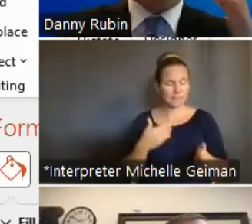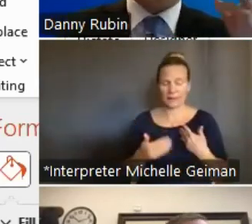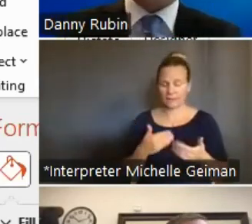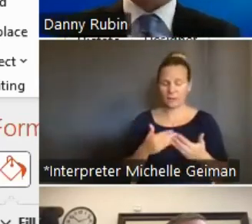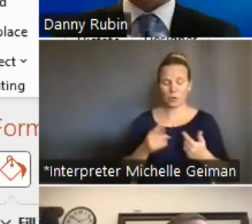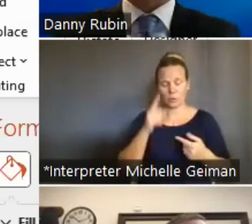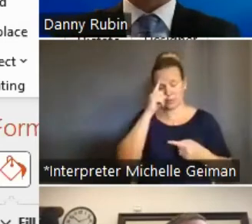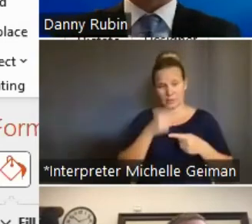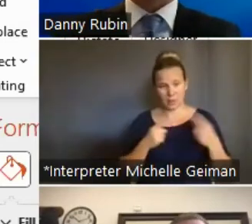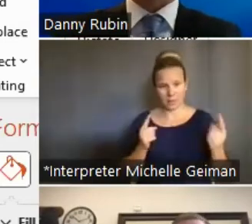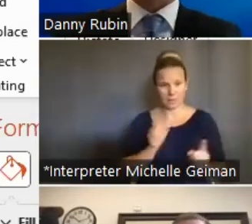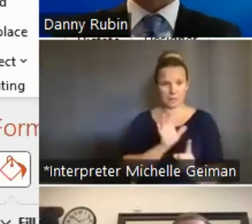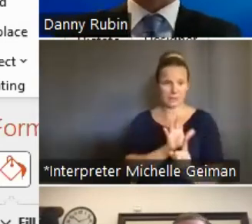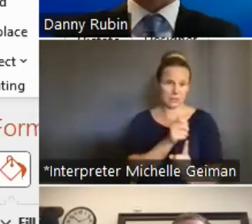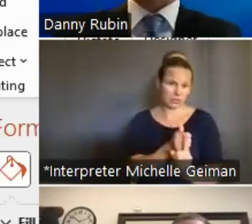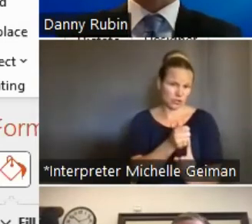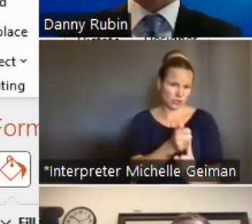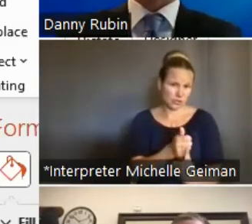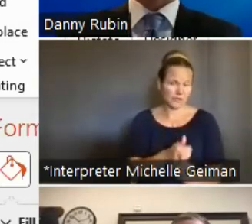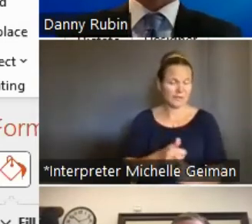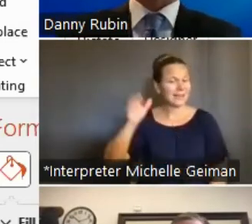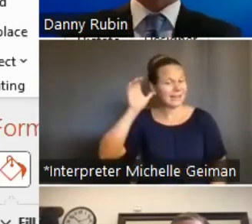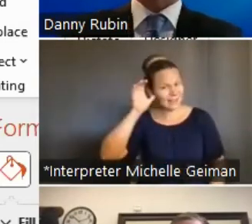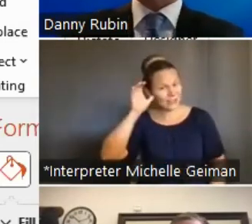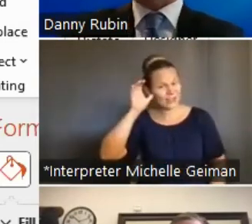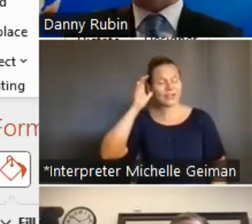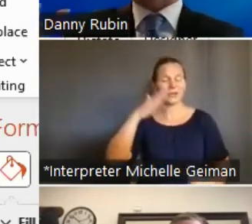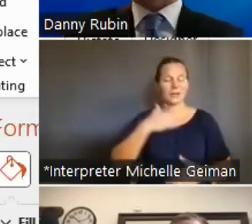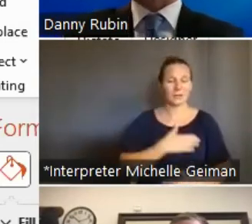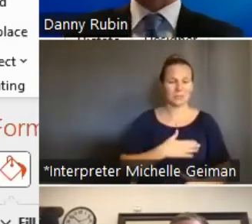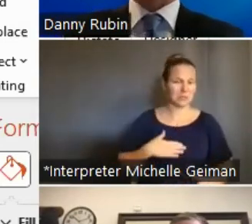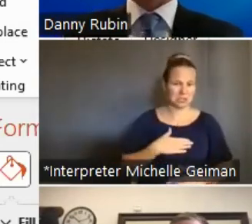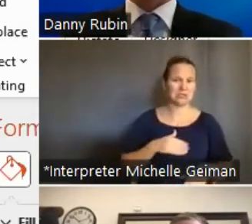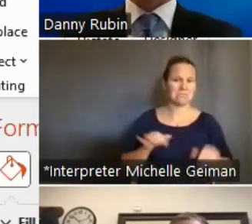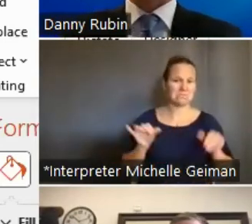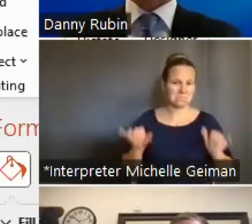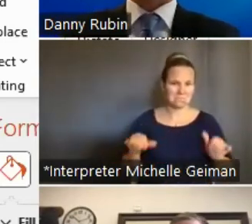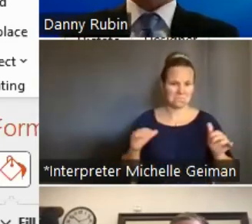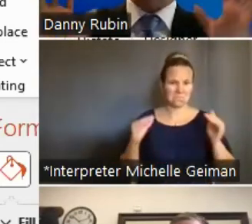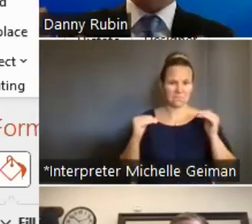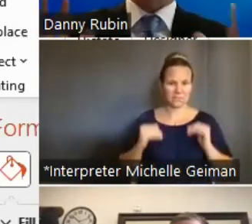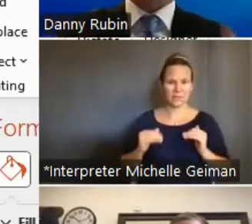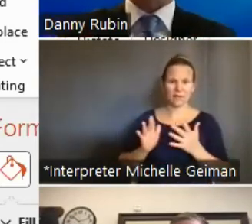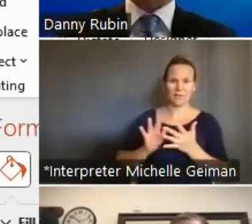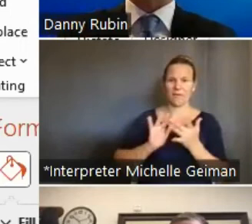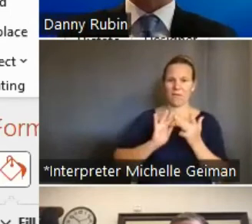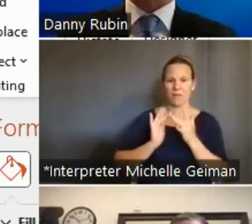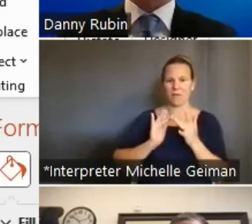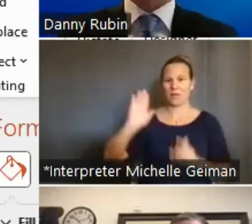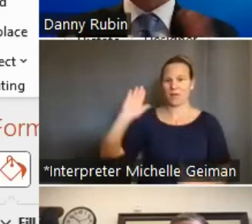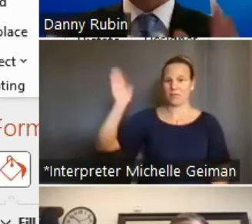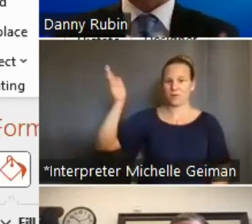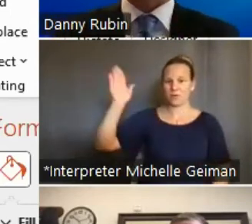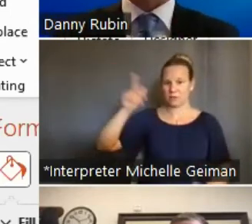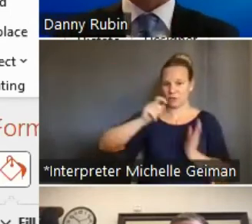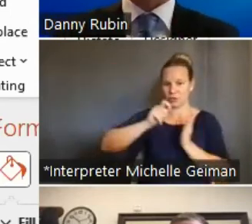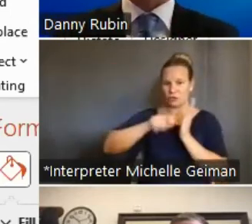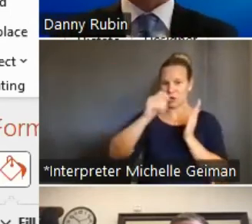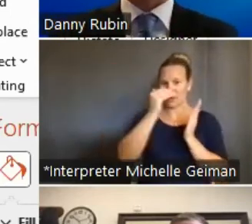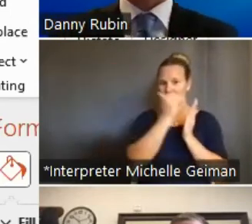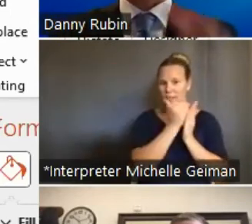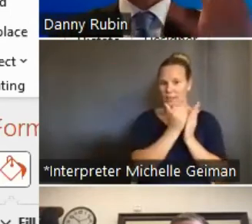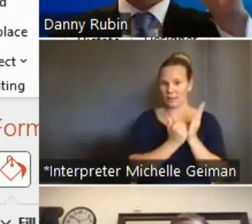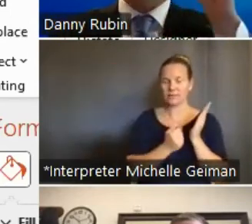but hearing them and appreciating them just the same. Also, an online presentation checklist of best practices to give an